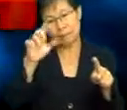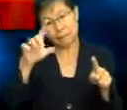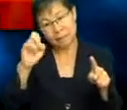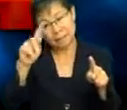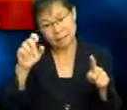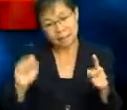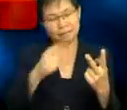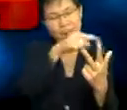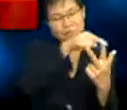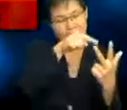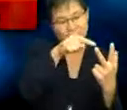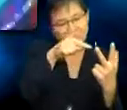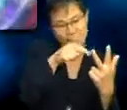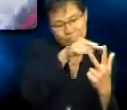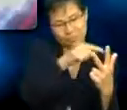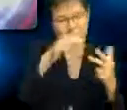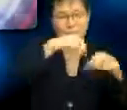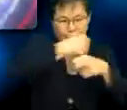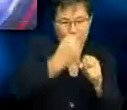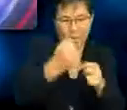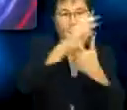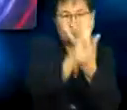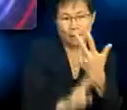also platelets.